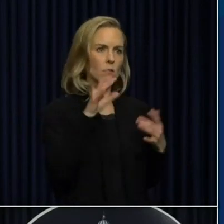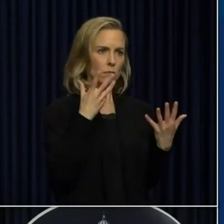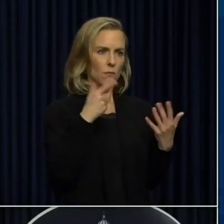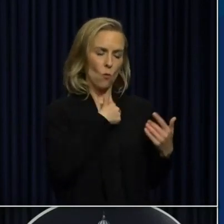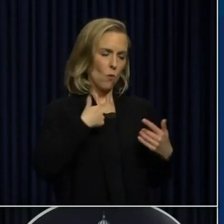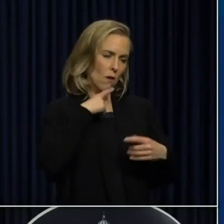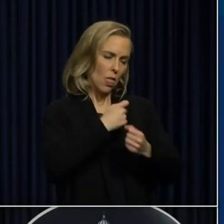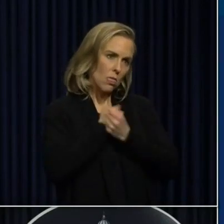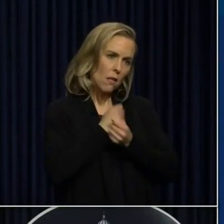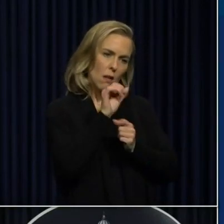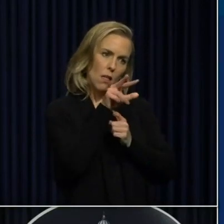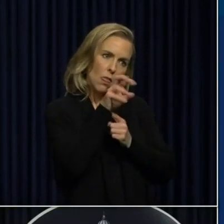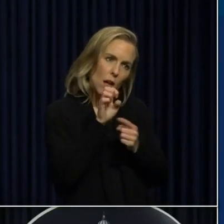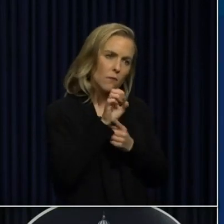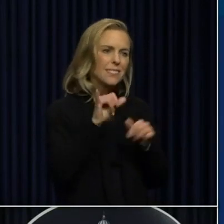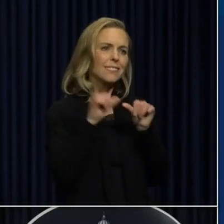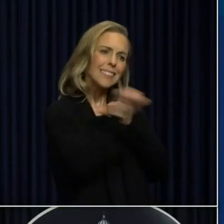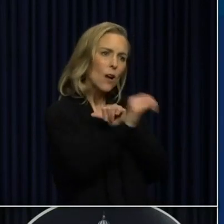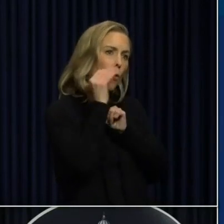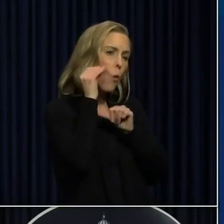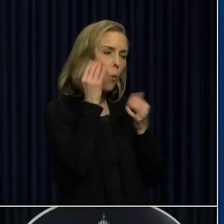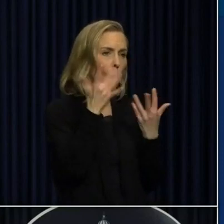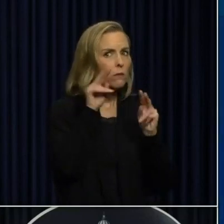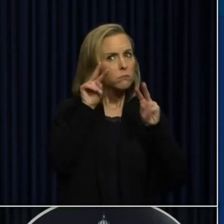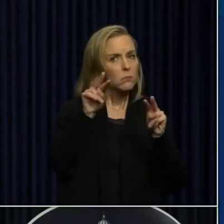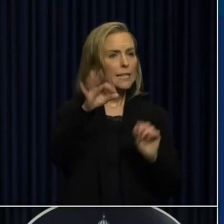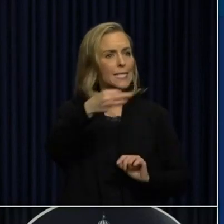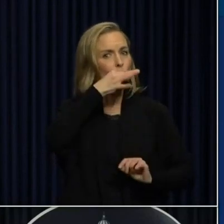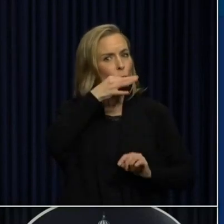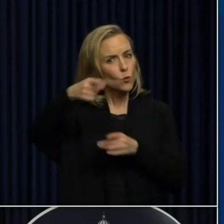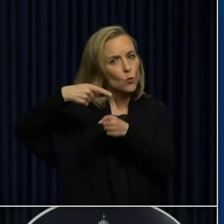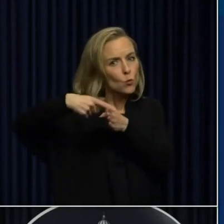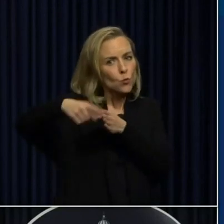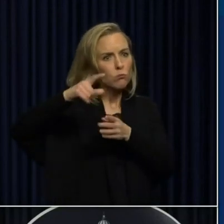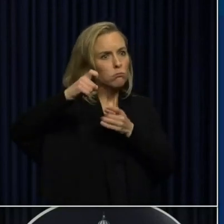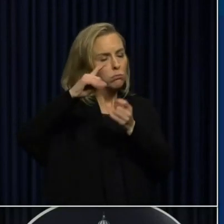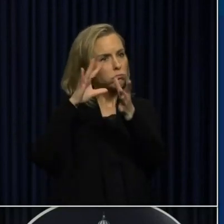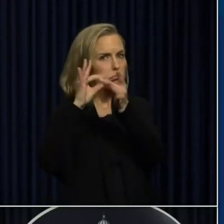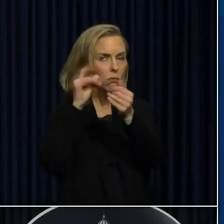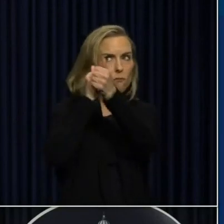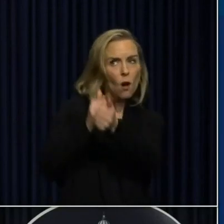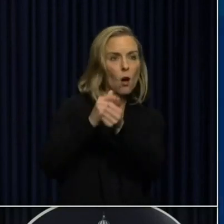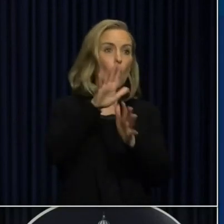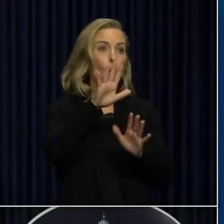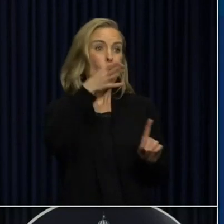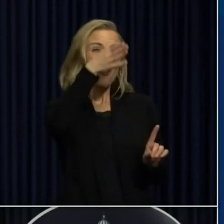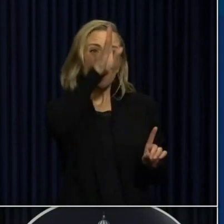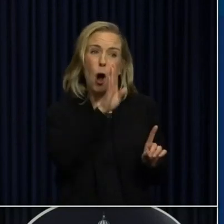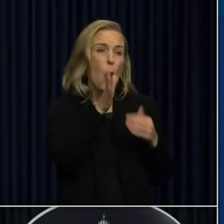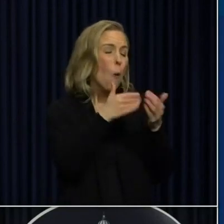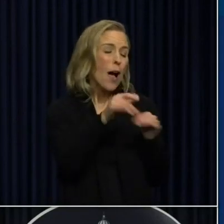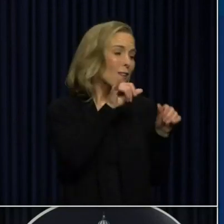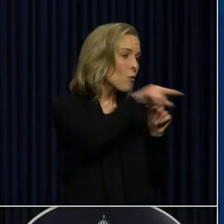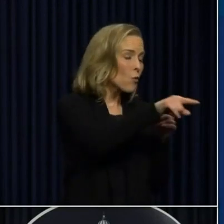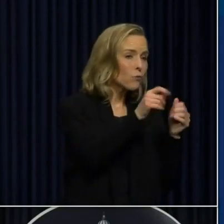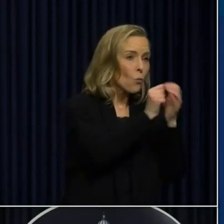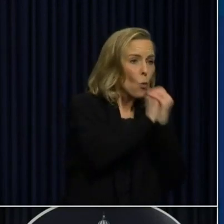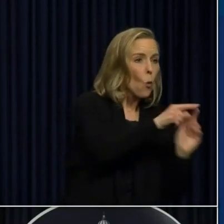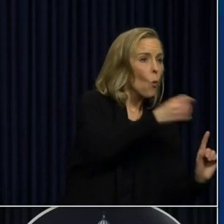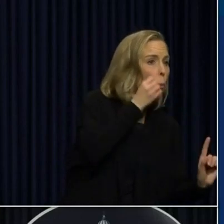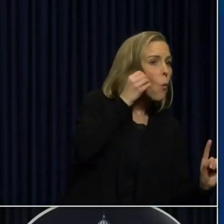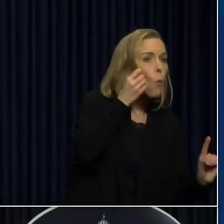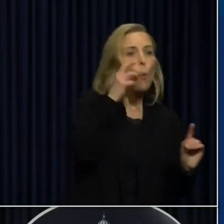at home, wait for the experts, because whether you're at home or in the sanctuary, God will meet you where you are. And that's the moment